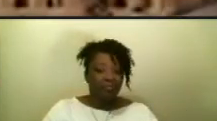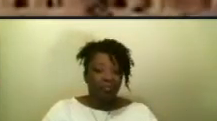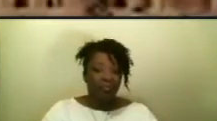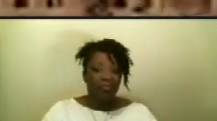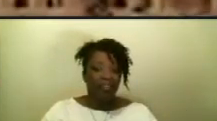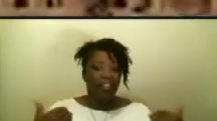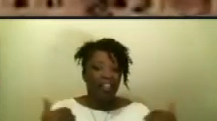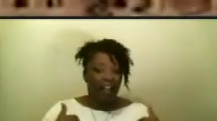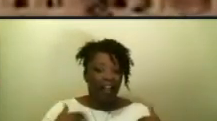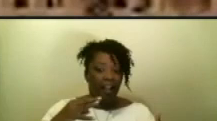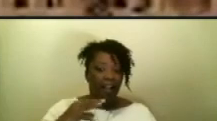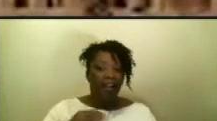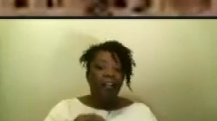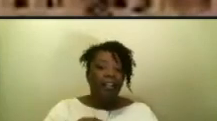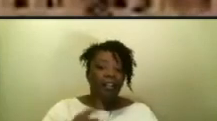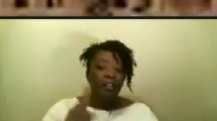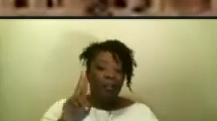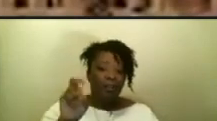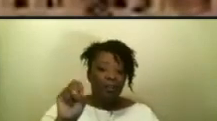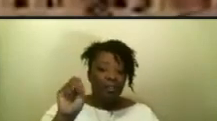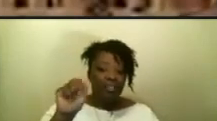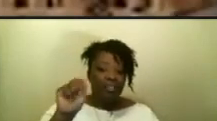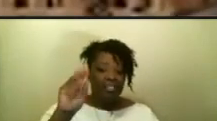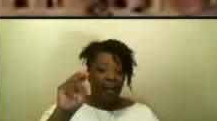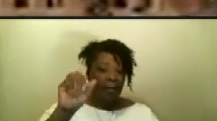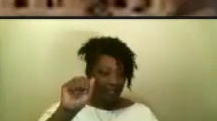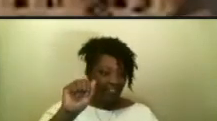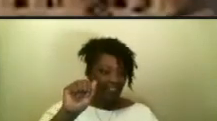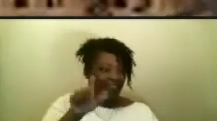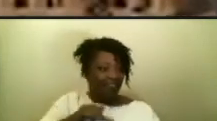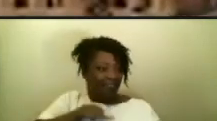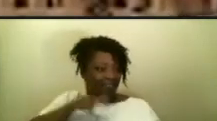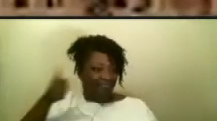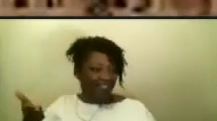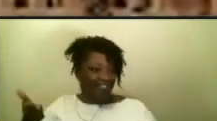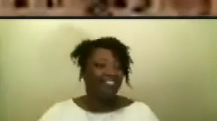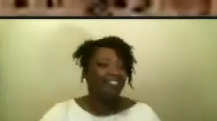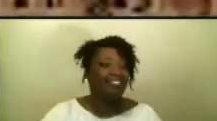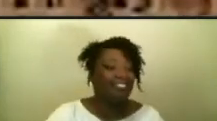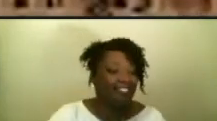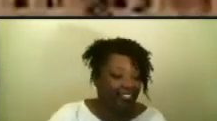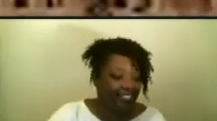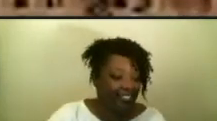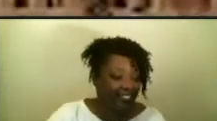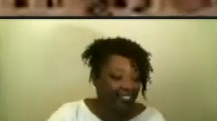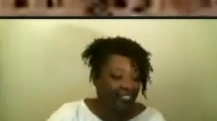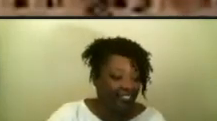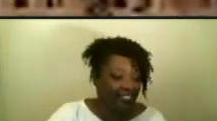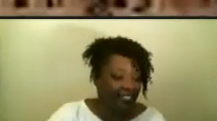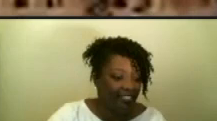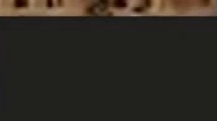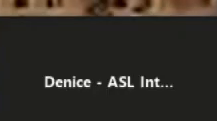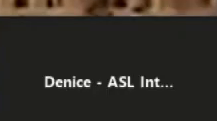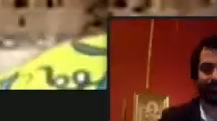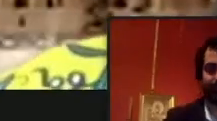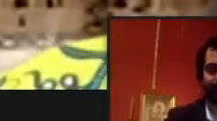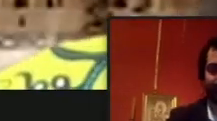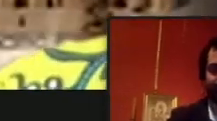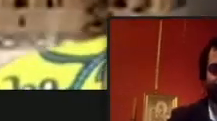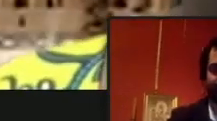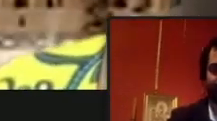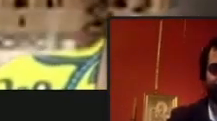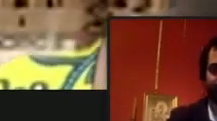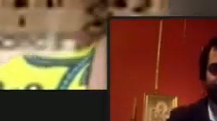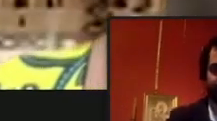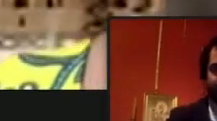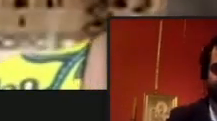have Usama Baalpaki. I hope I didn't kill the name. And Michael Abraham from the National